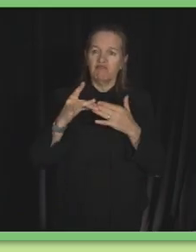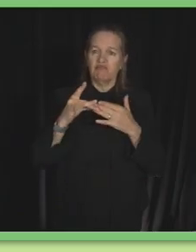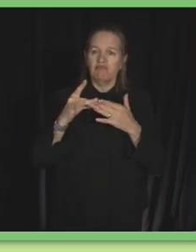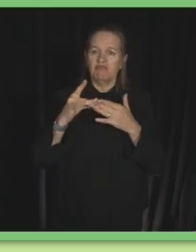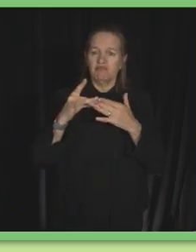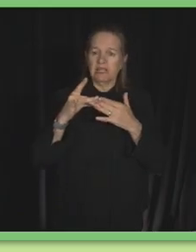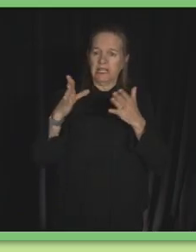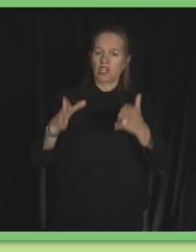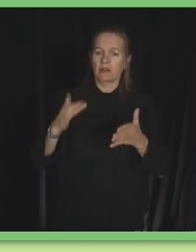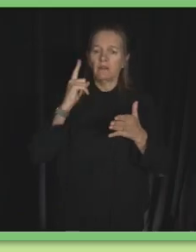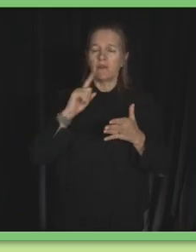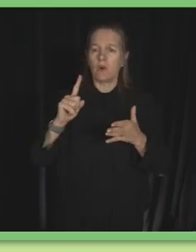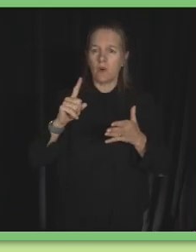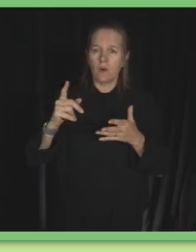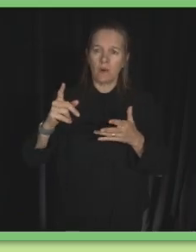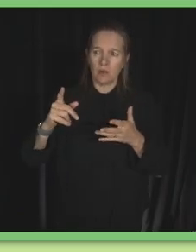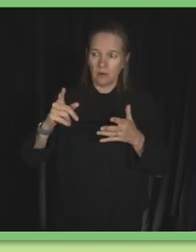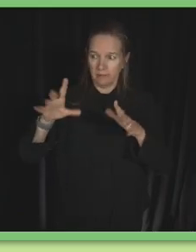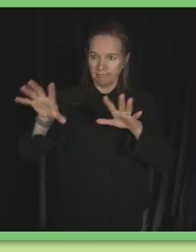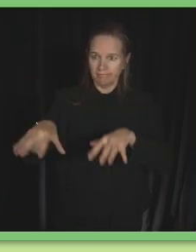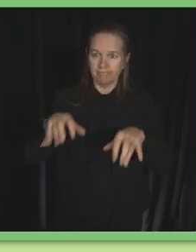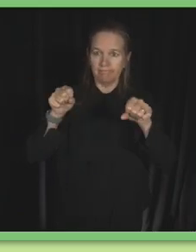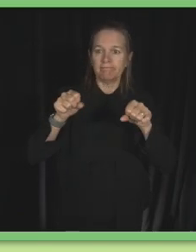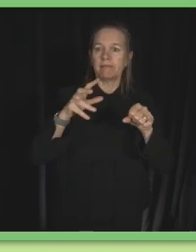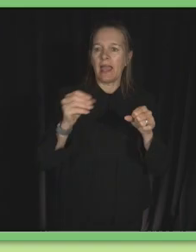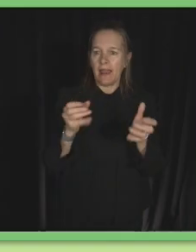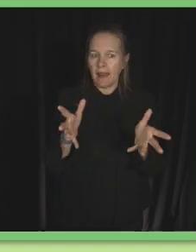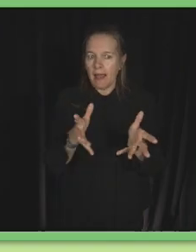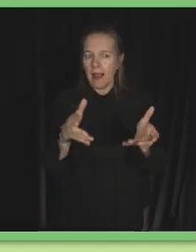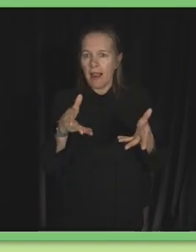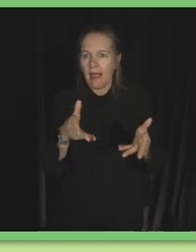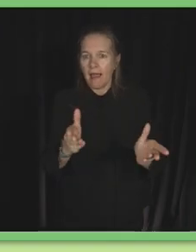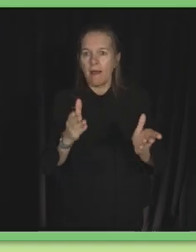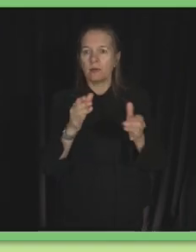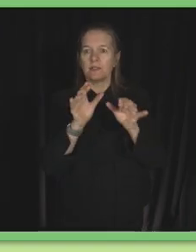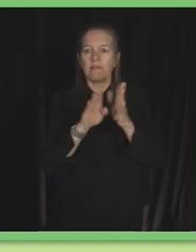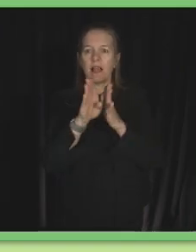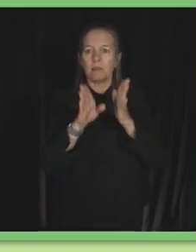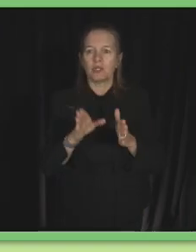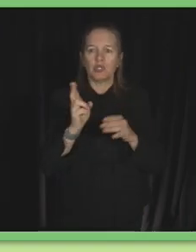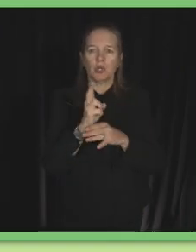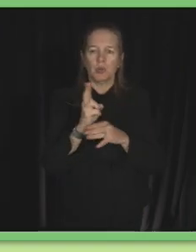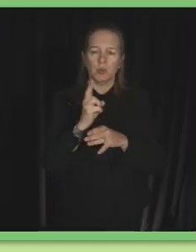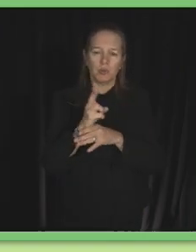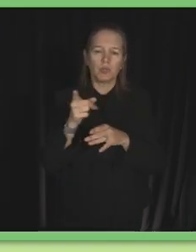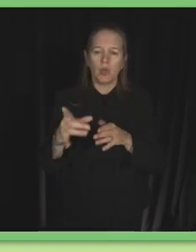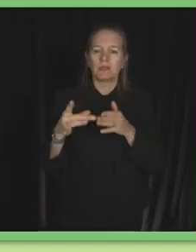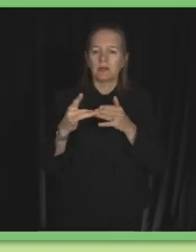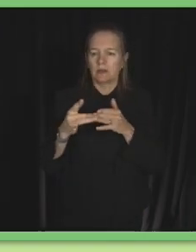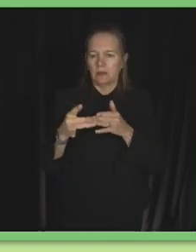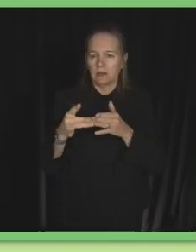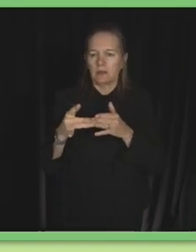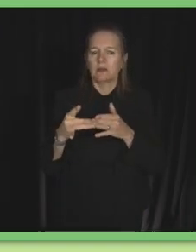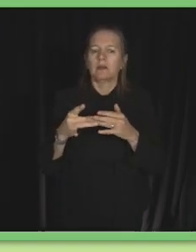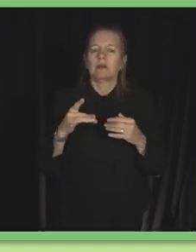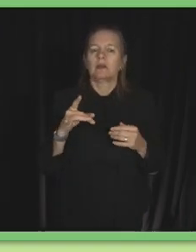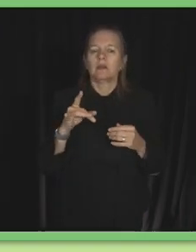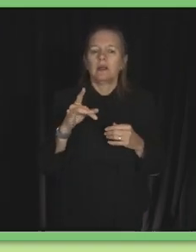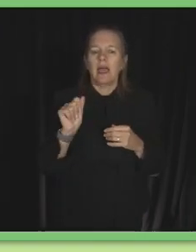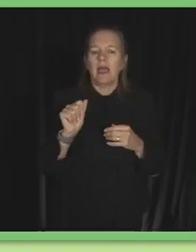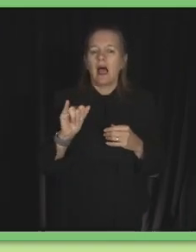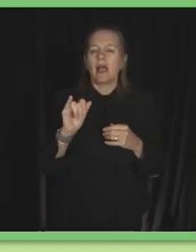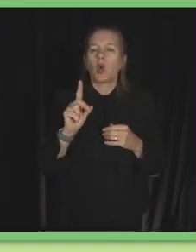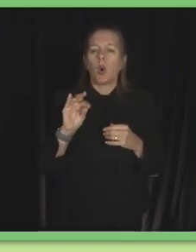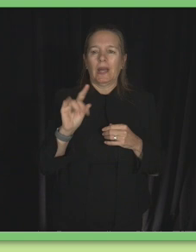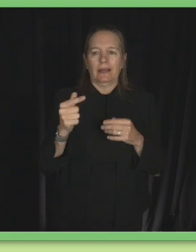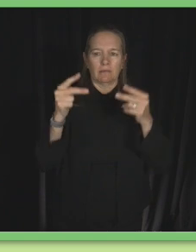of employing and enabling our developers to use leading AI coding tools. But it was really the introduction of our